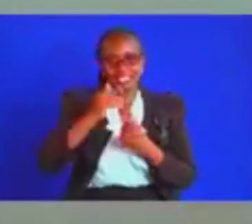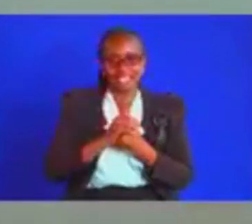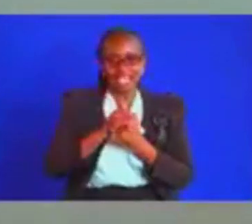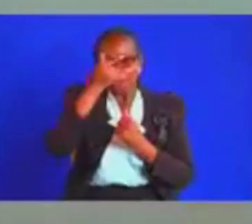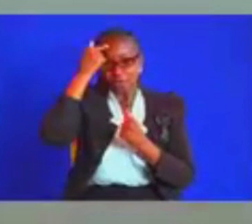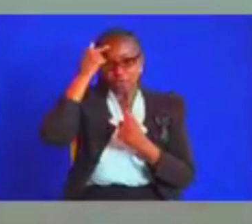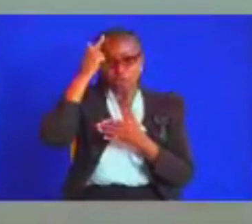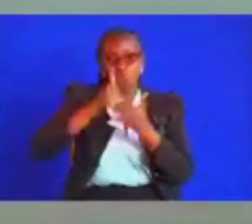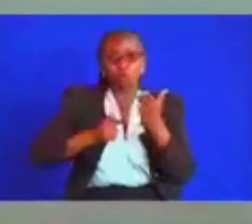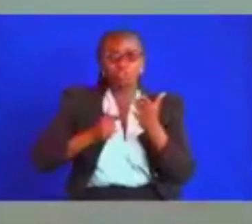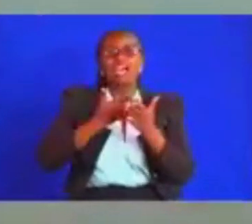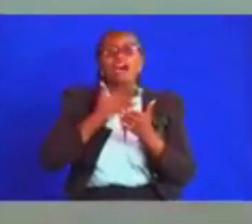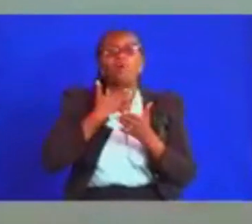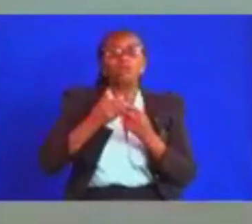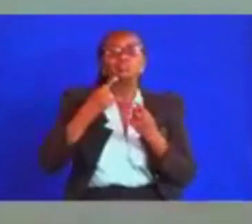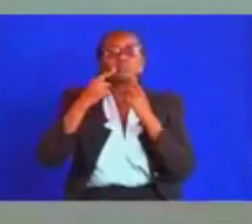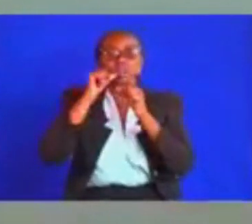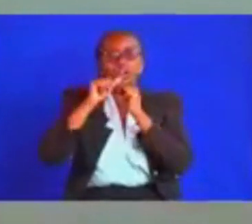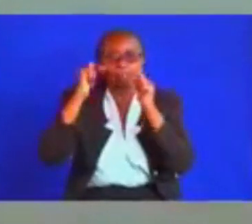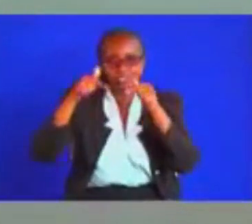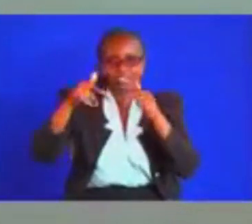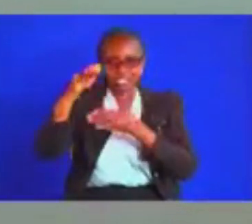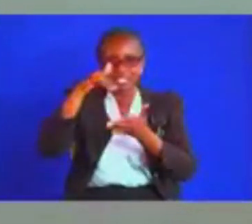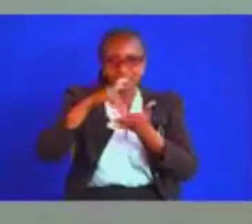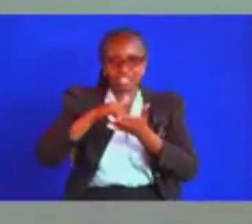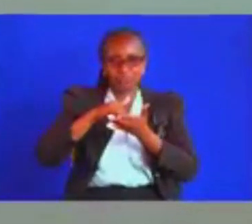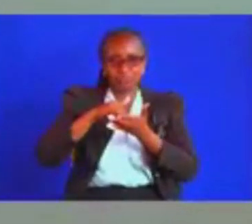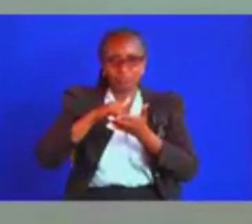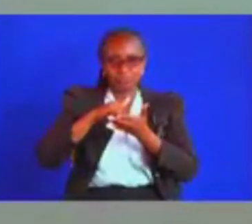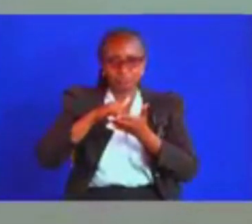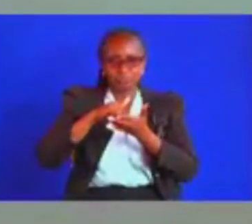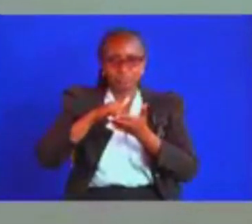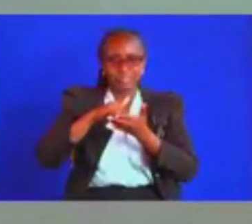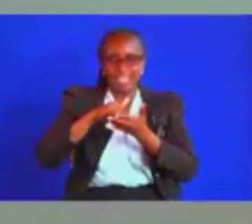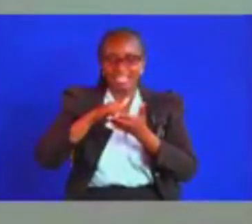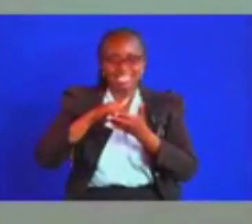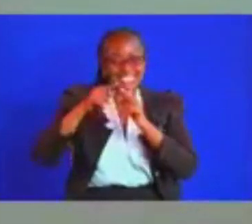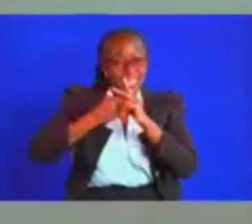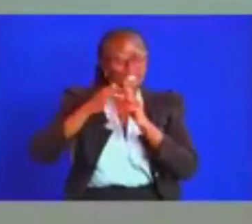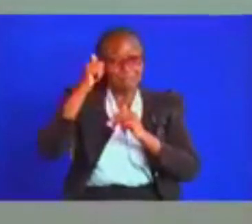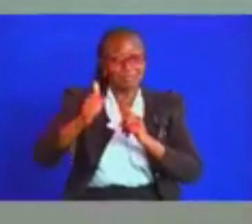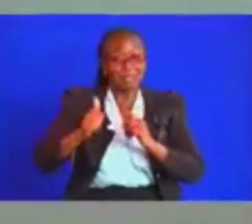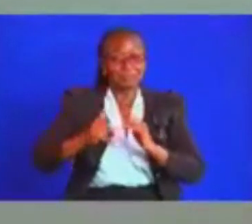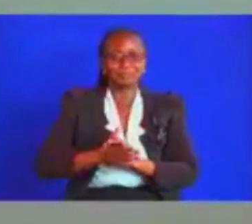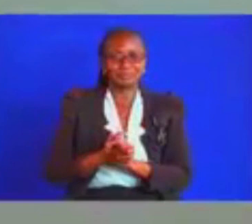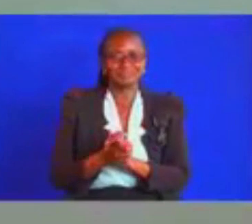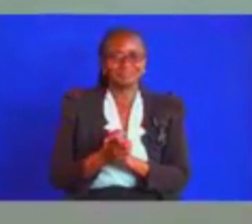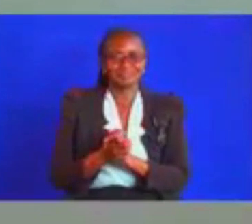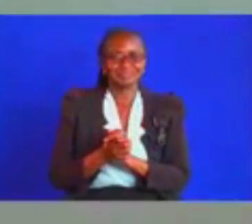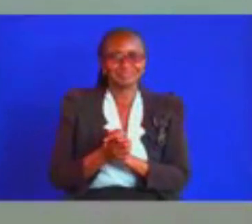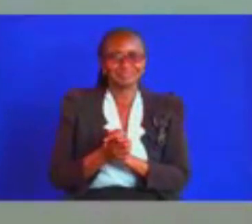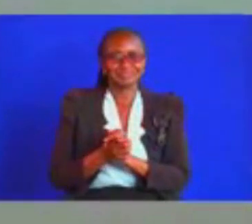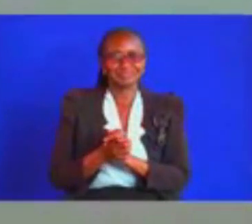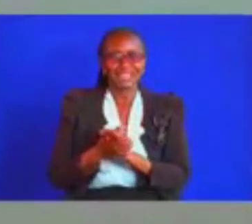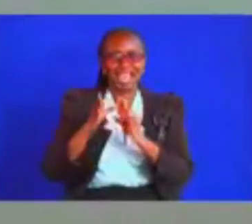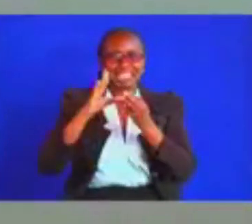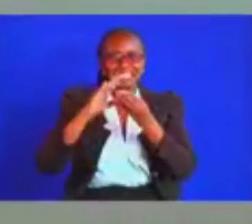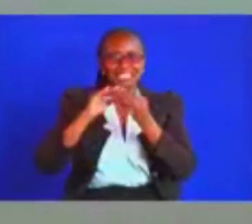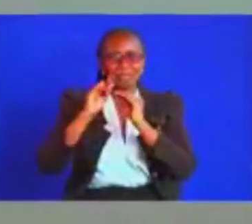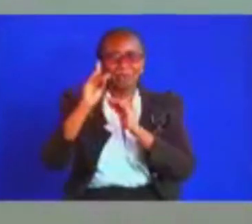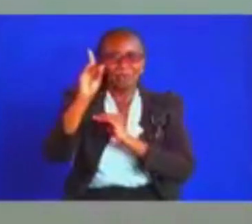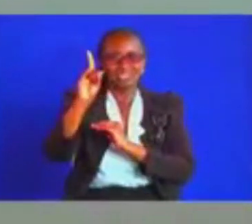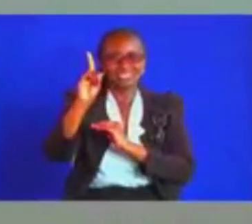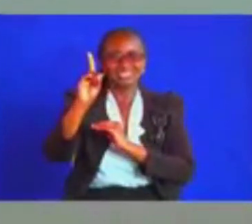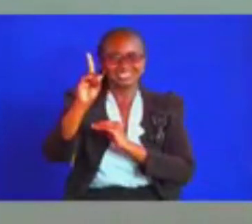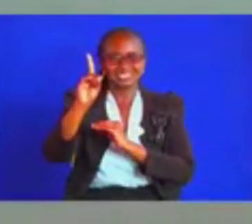I really want to talk about for this session, we're not even there yet. So Number one. All right, let's get